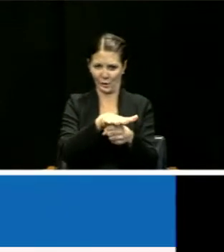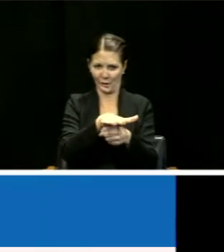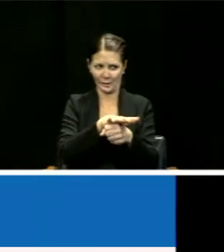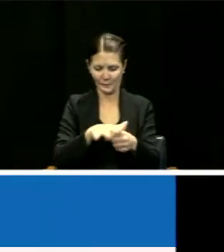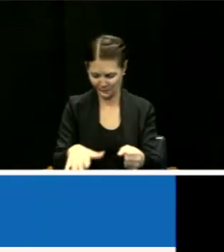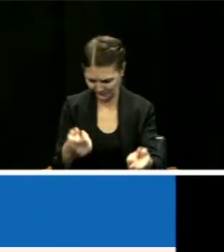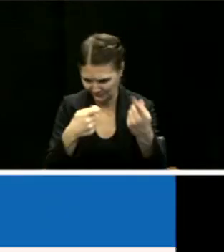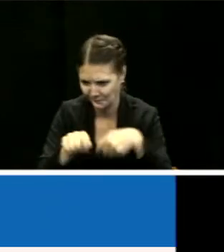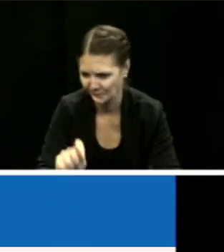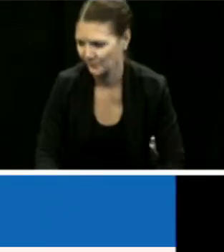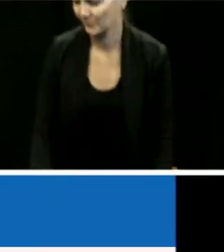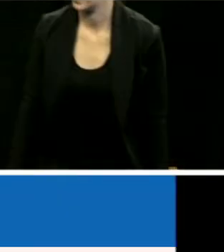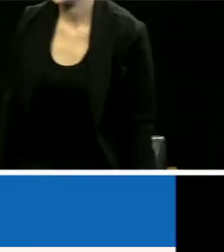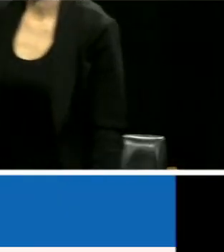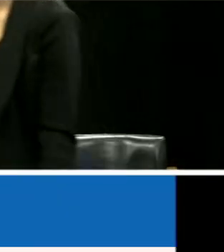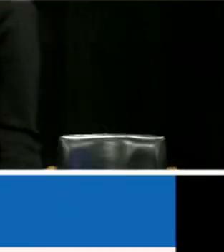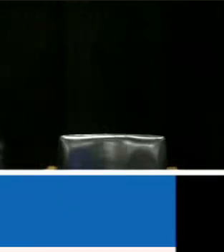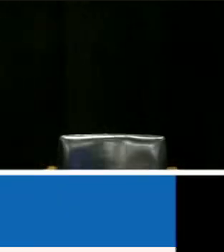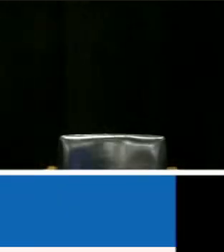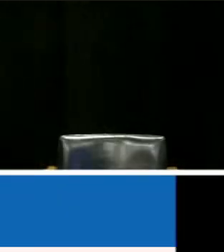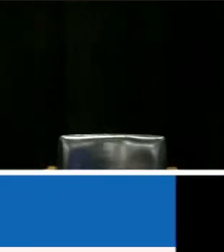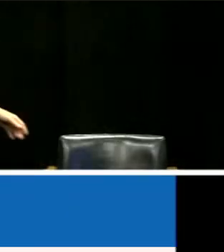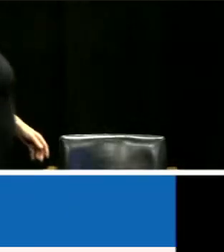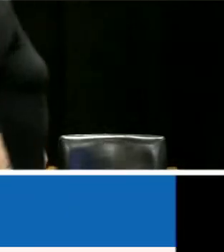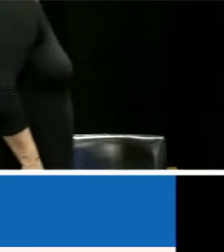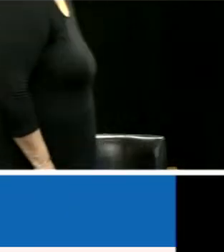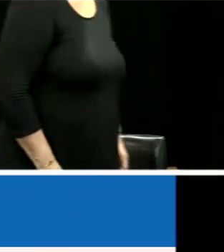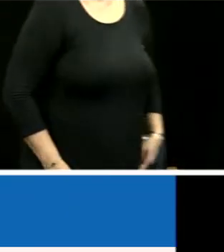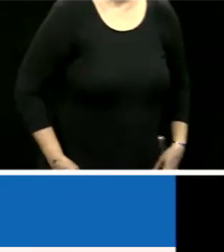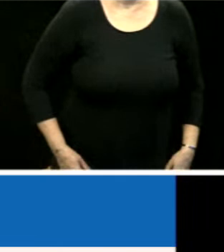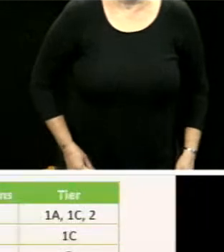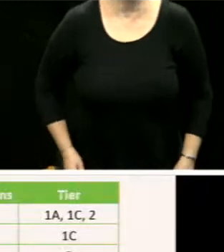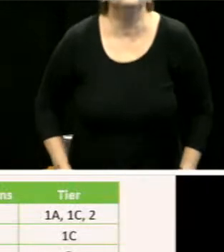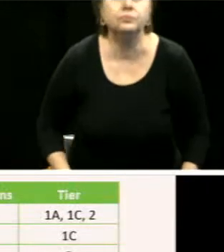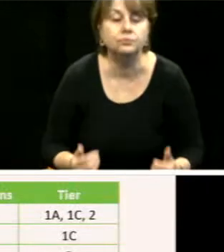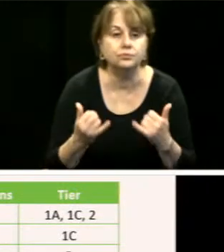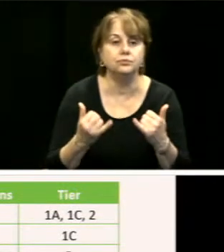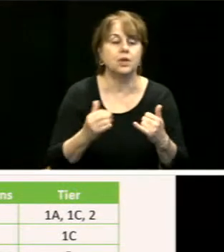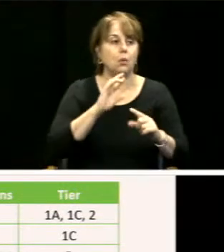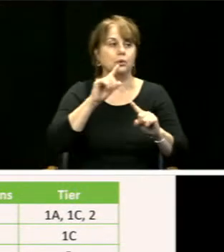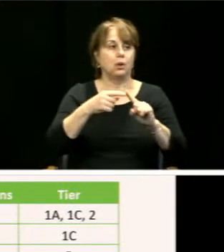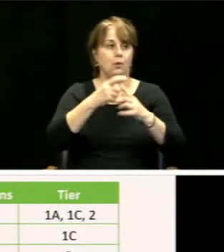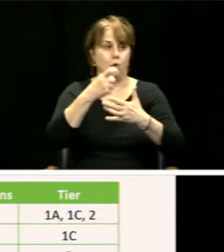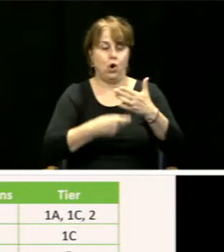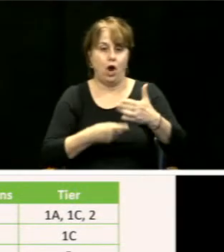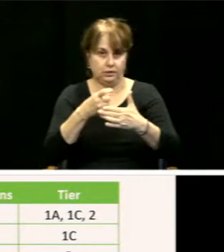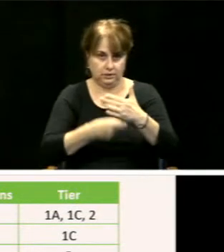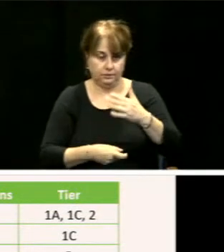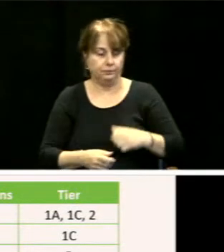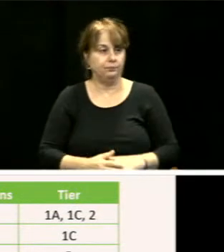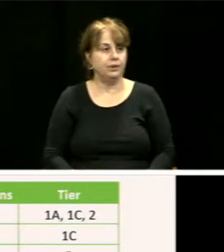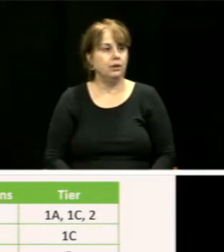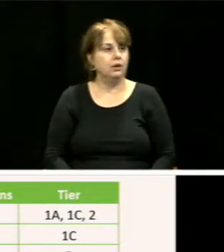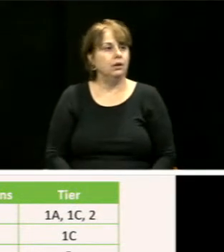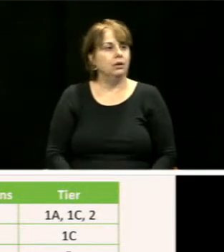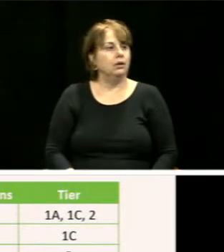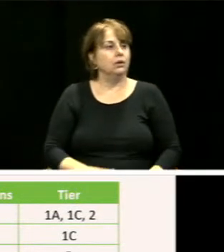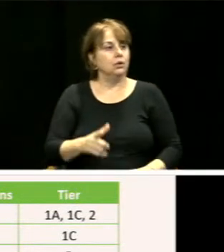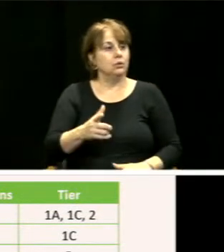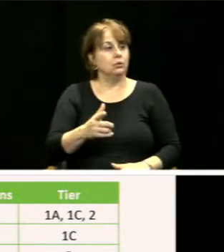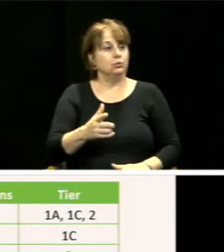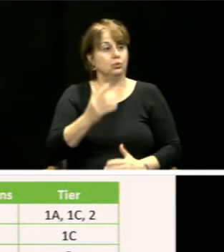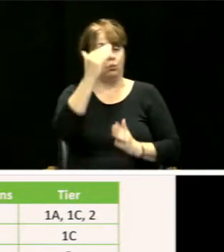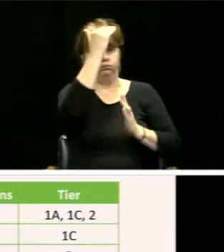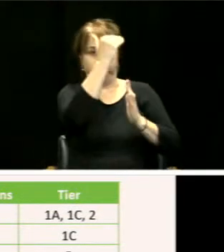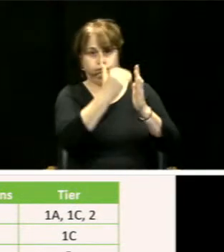So now I'm going to go a little bit into the costs. And so we do have costs for, this is your